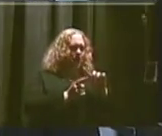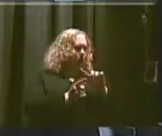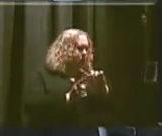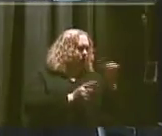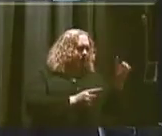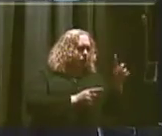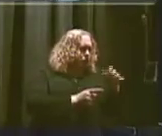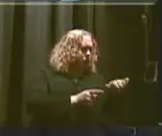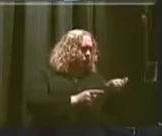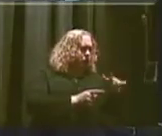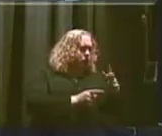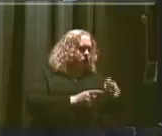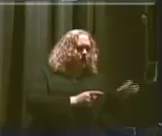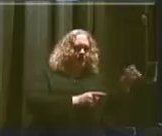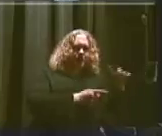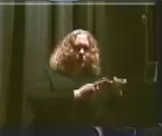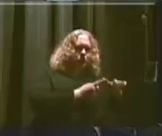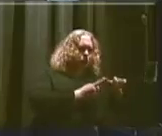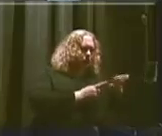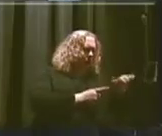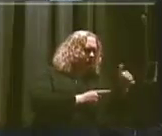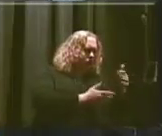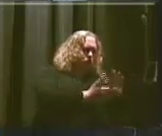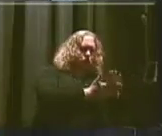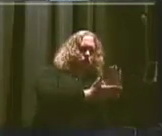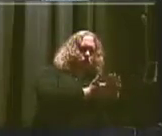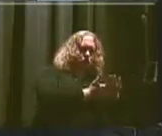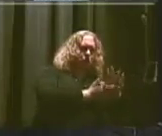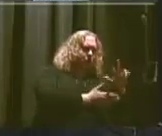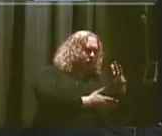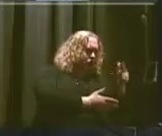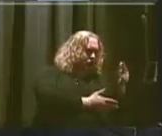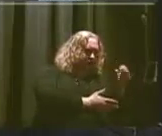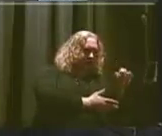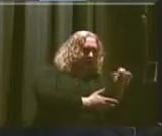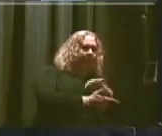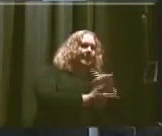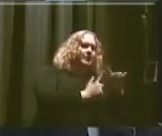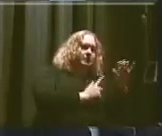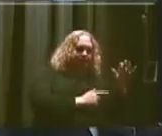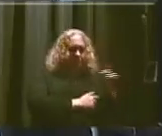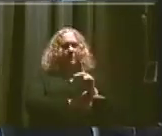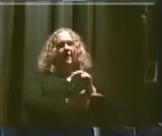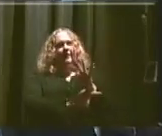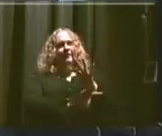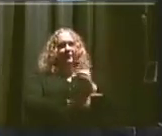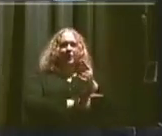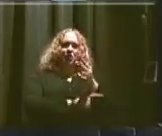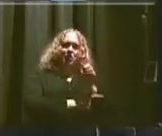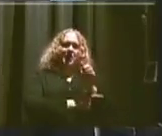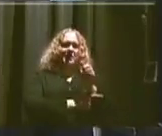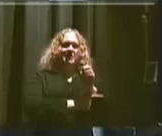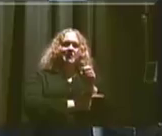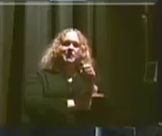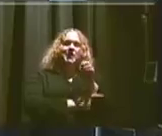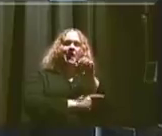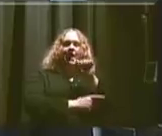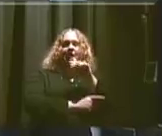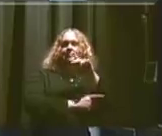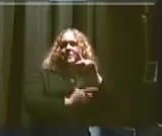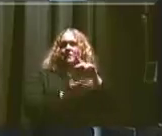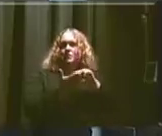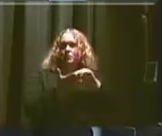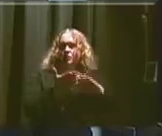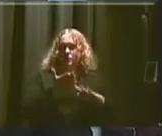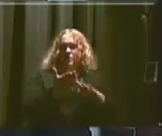She saw the errors of her way, and she came back in fourth grade, and we've had her ever since. Kelsey is an advanced program student in